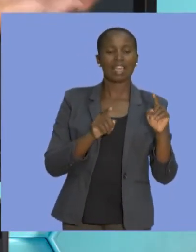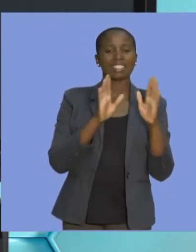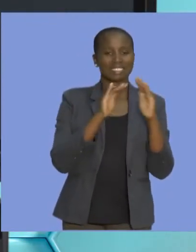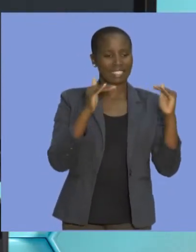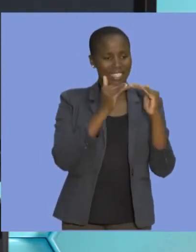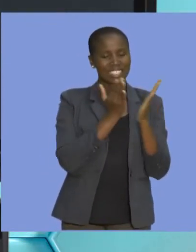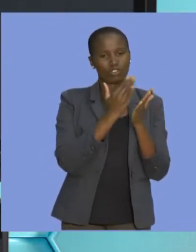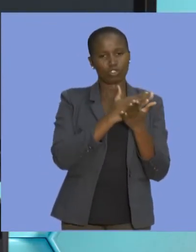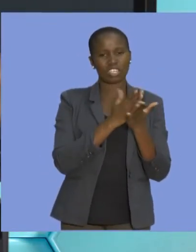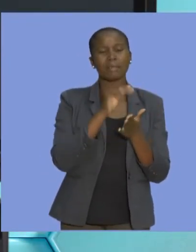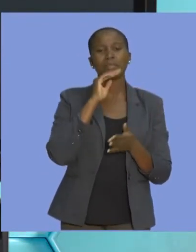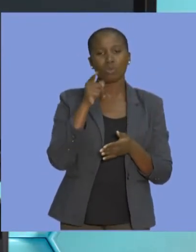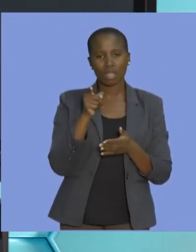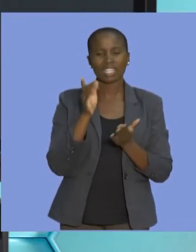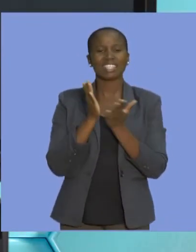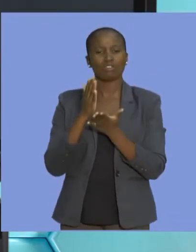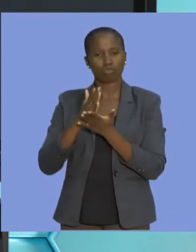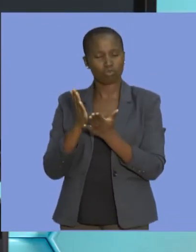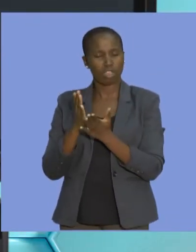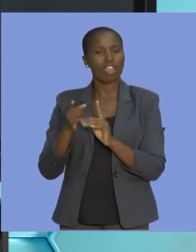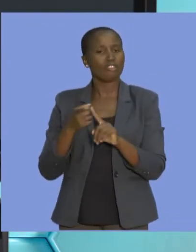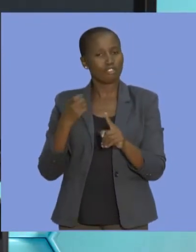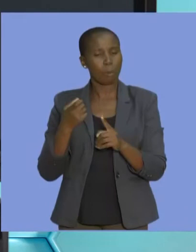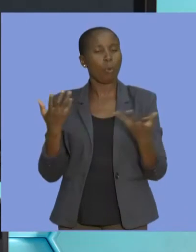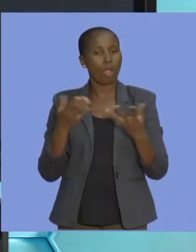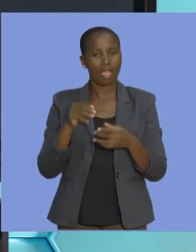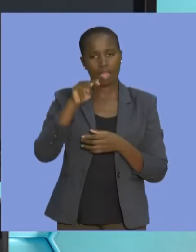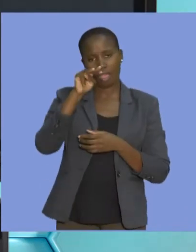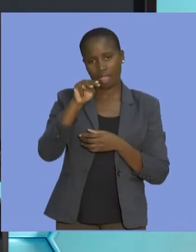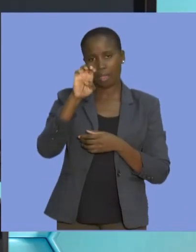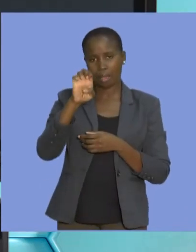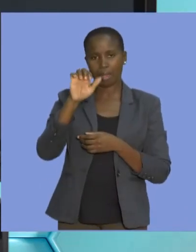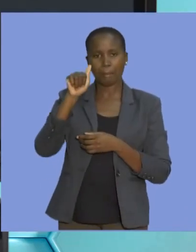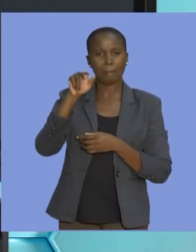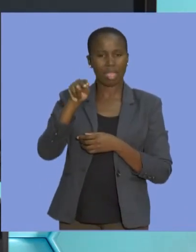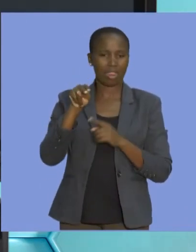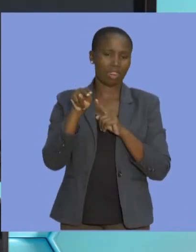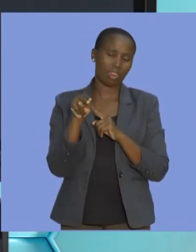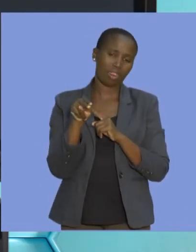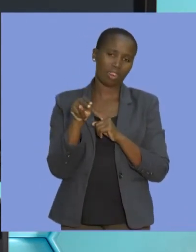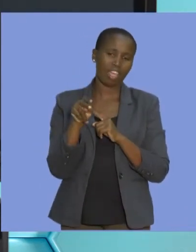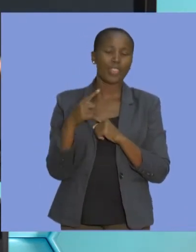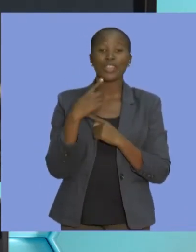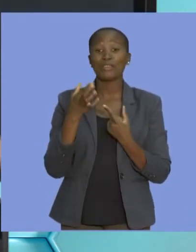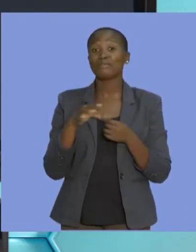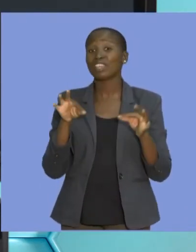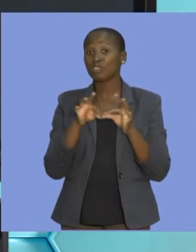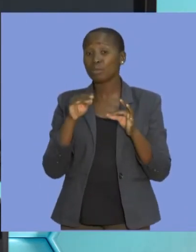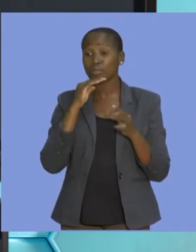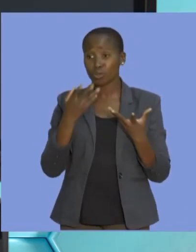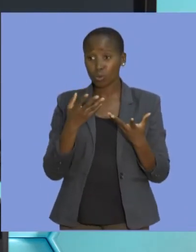deviation of all data from the mean. The variance is standard deviation